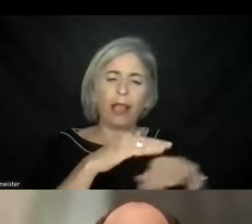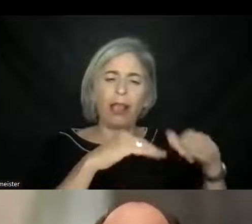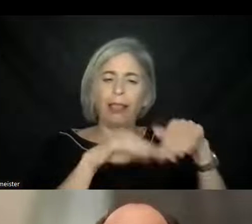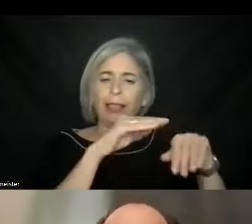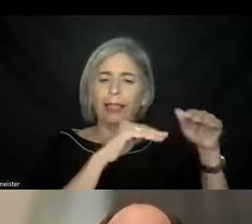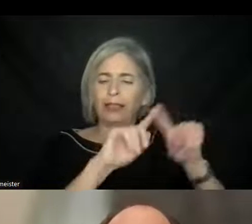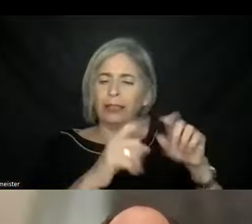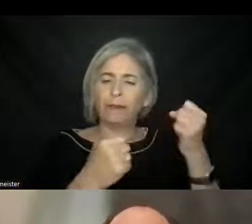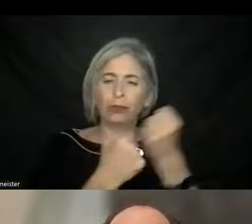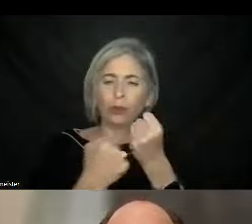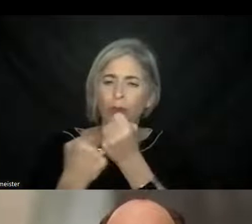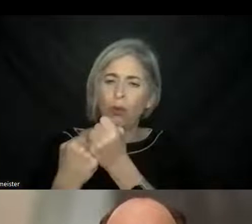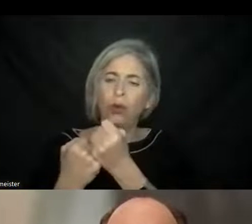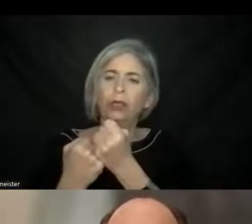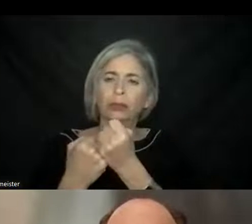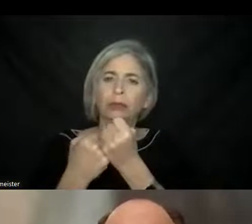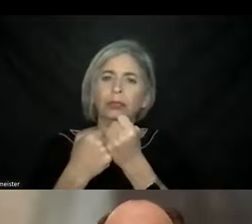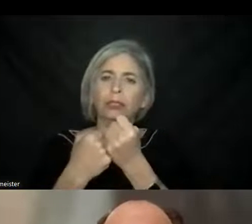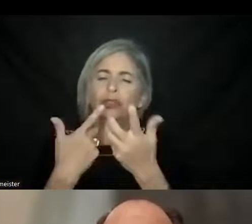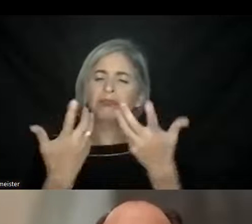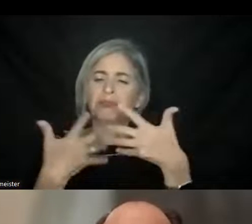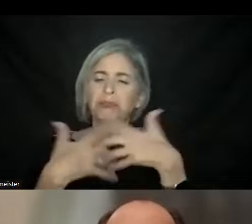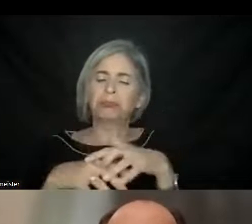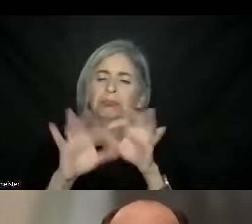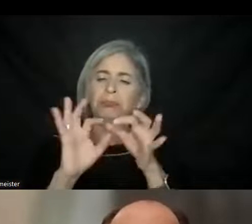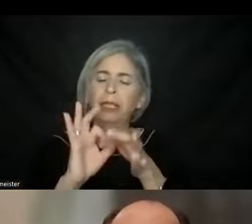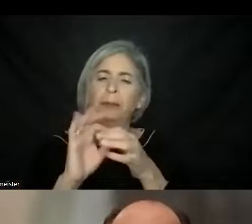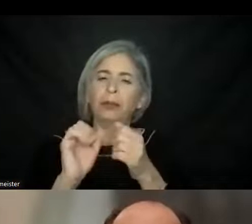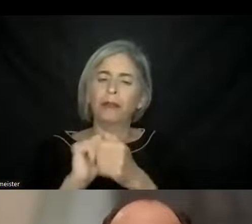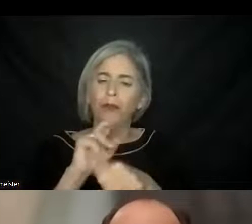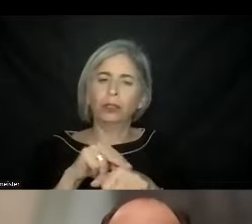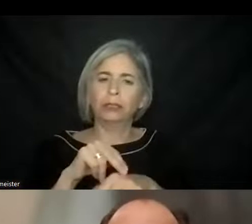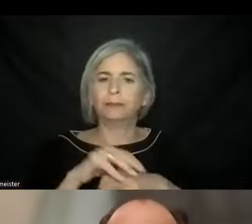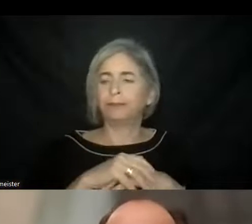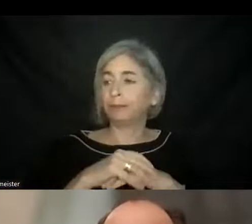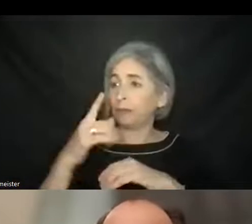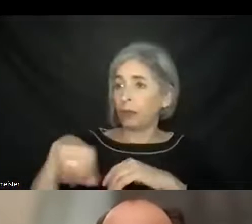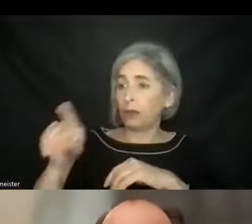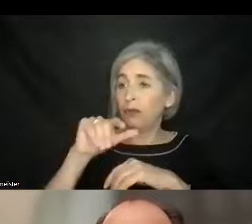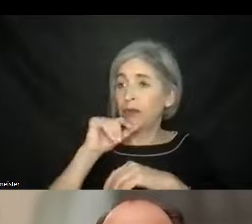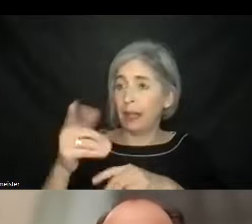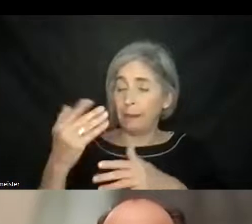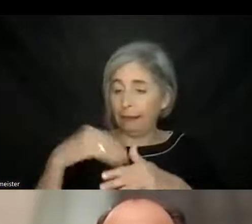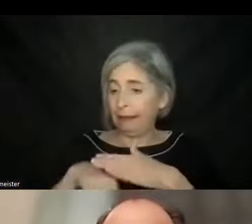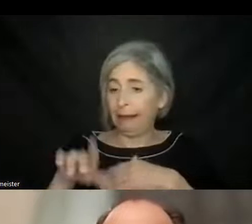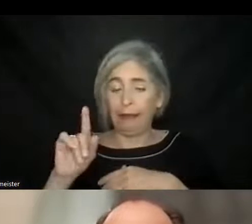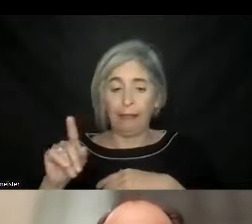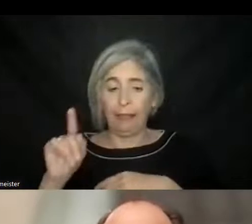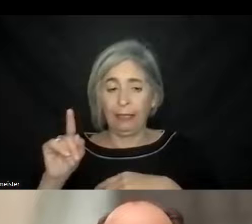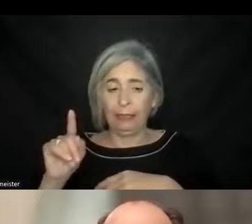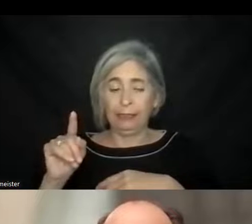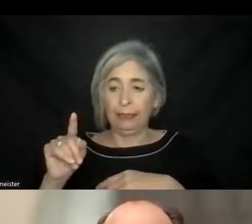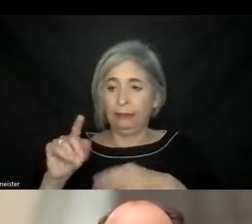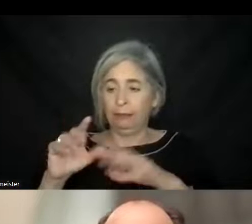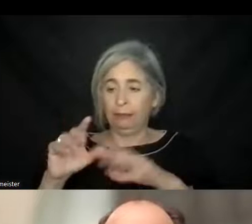of support. So the two could be compatible completely, of course. And for those of you who hasn't been in the bubble